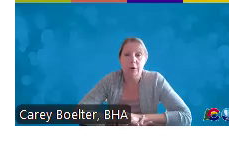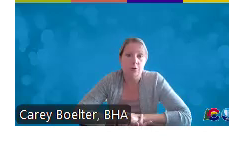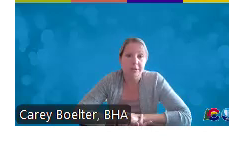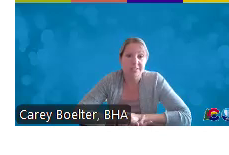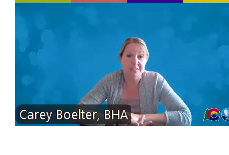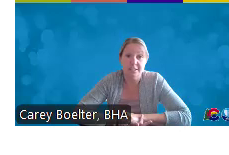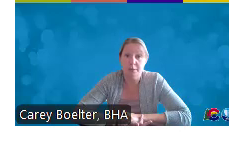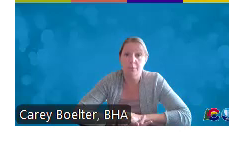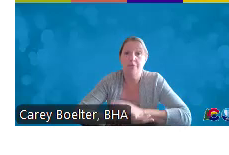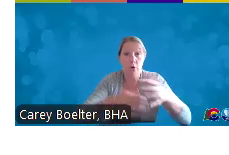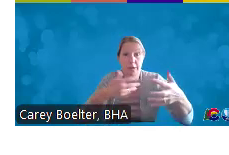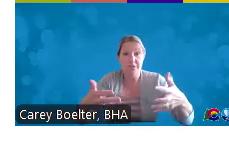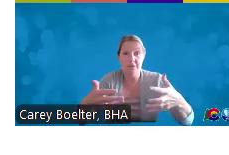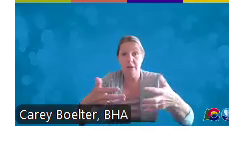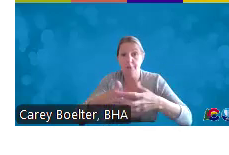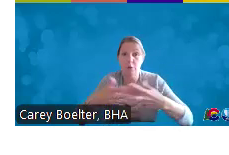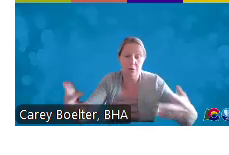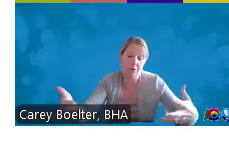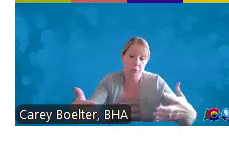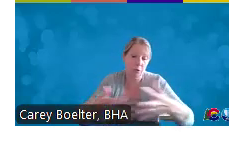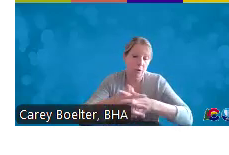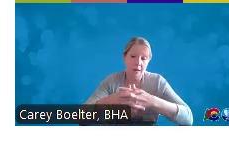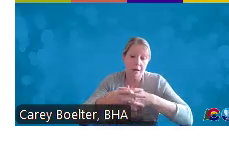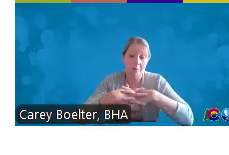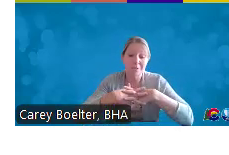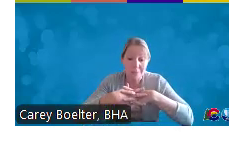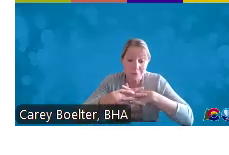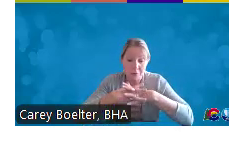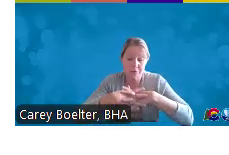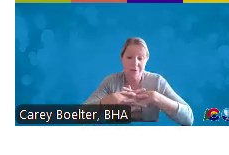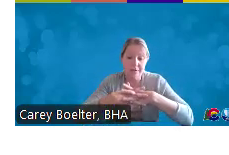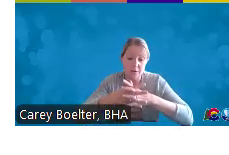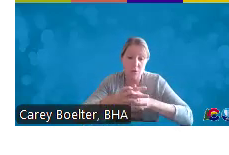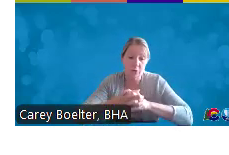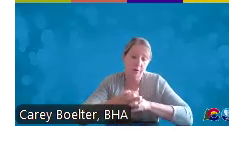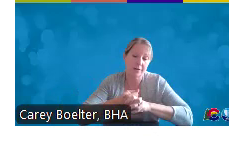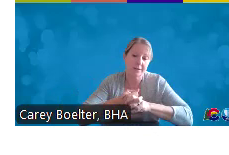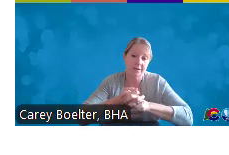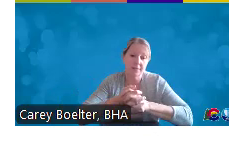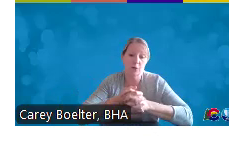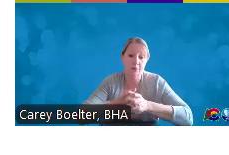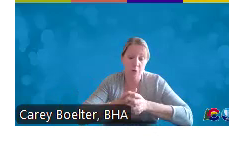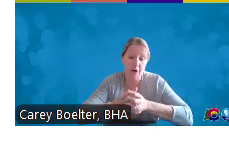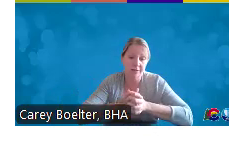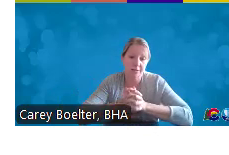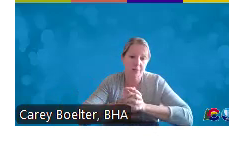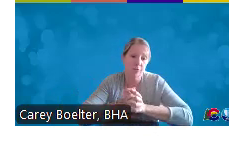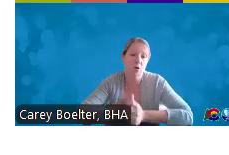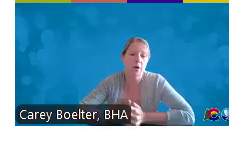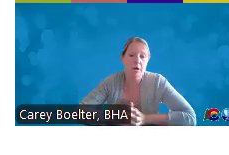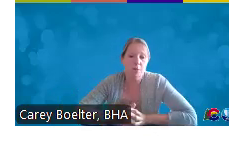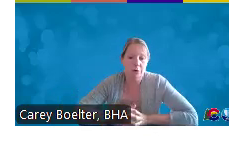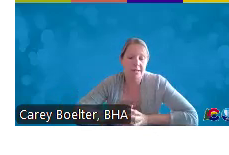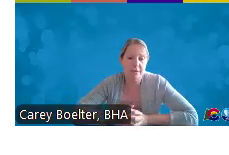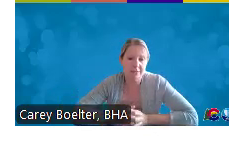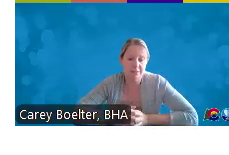So the Colorado Crisis Assessment, before it was developed, we went through a similar stakeholdering process and review process